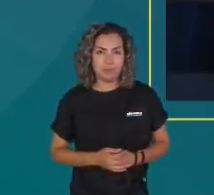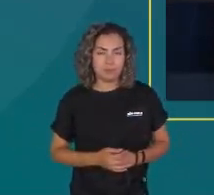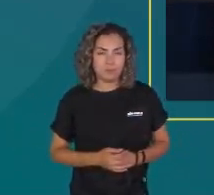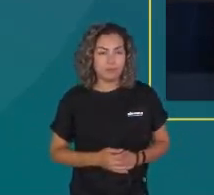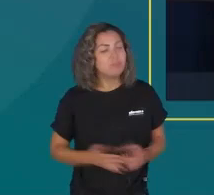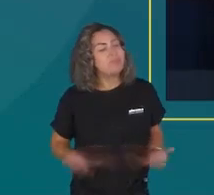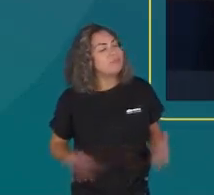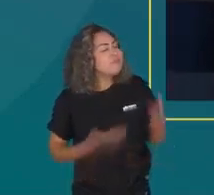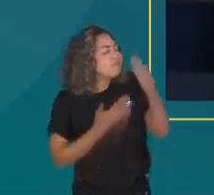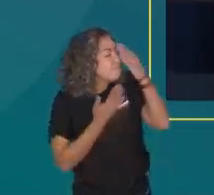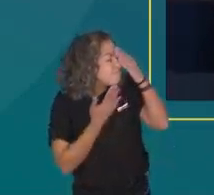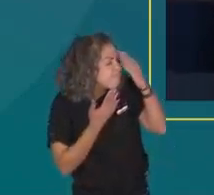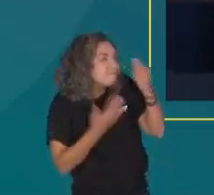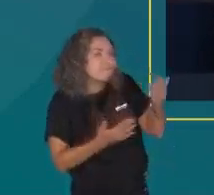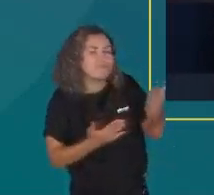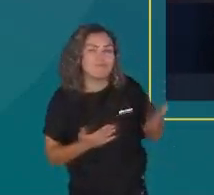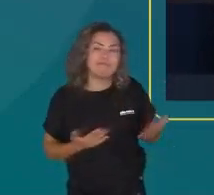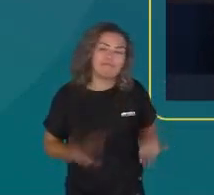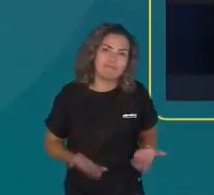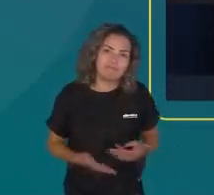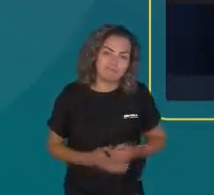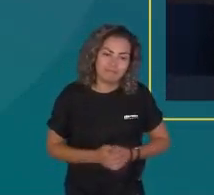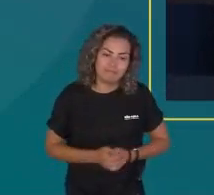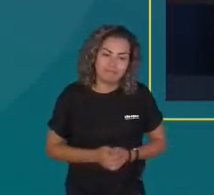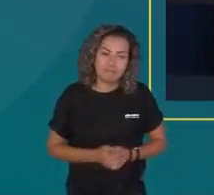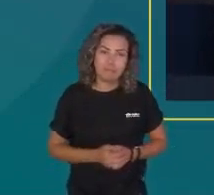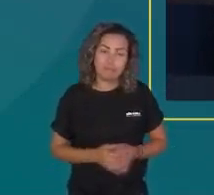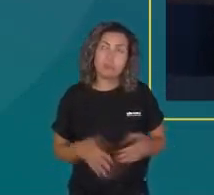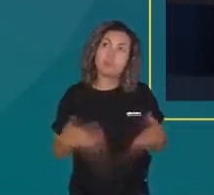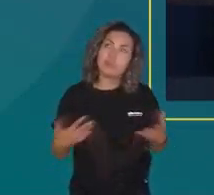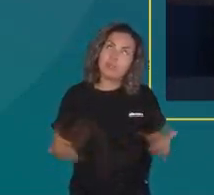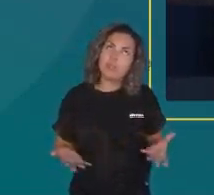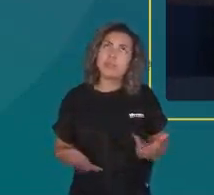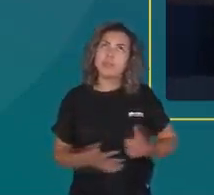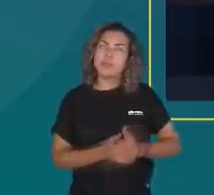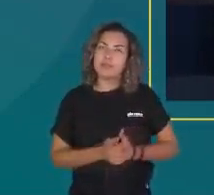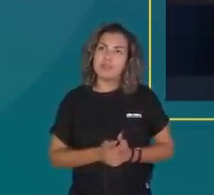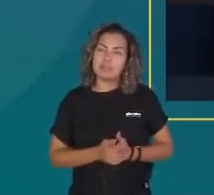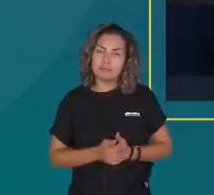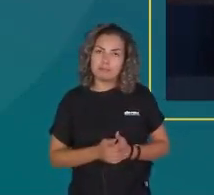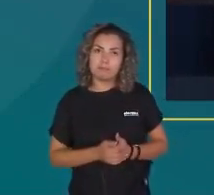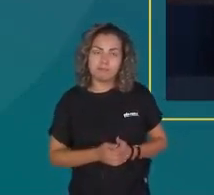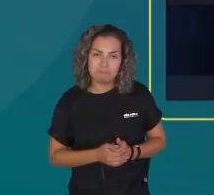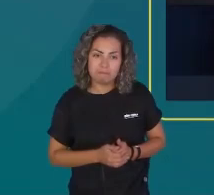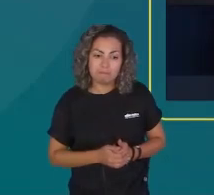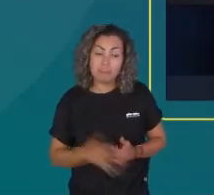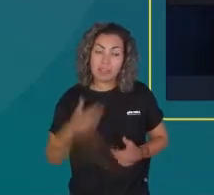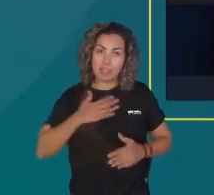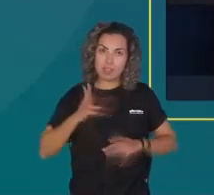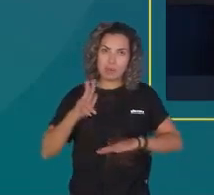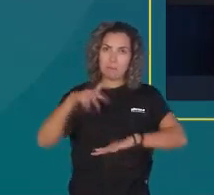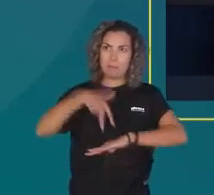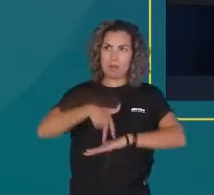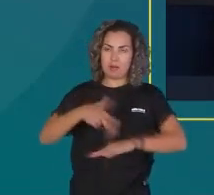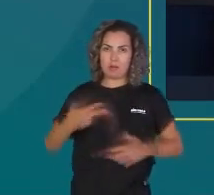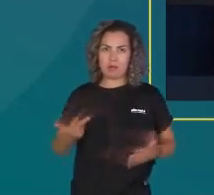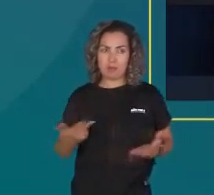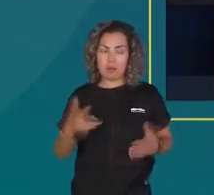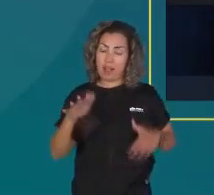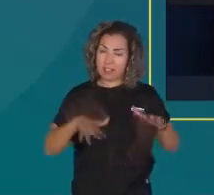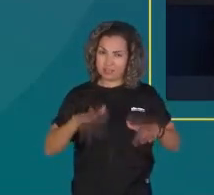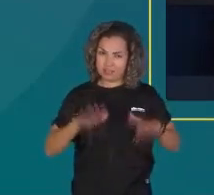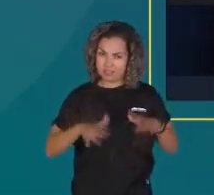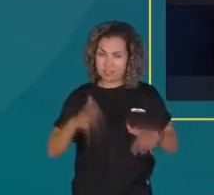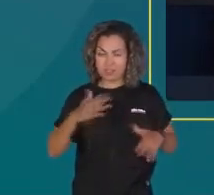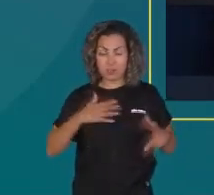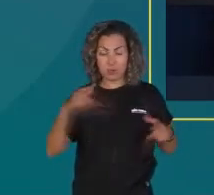Thank you very much. And you know what? I'm on stage a lot and sometimes I do the most craziest things. And here I gave